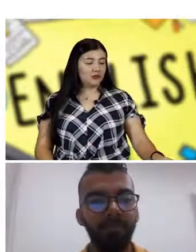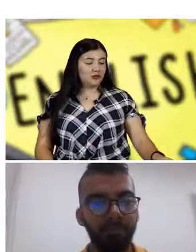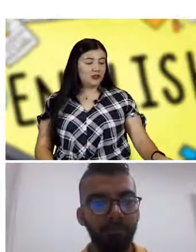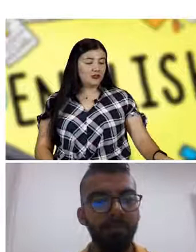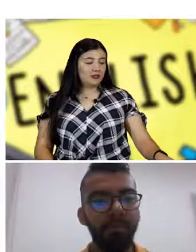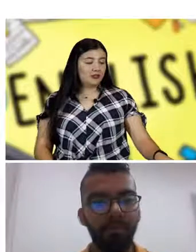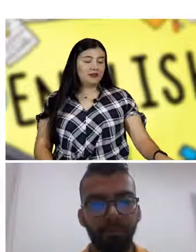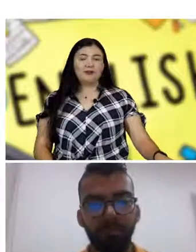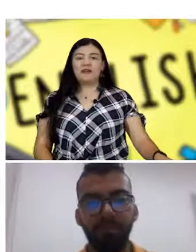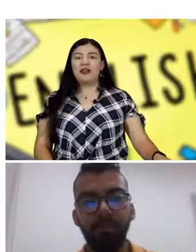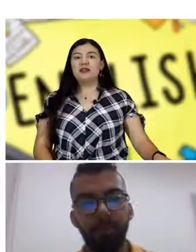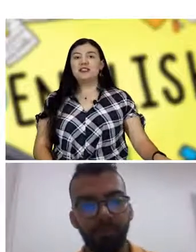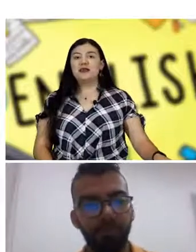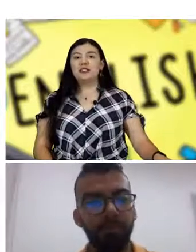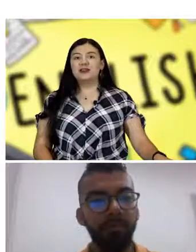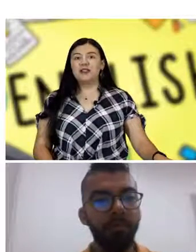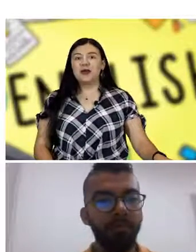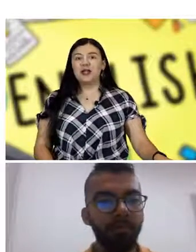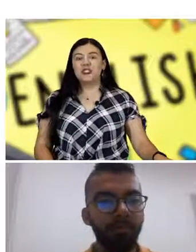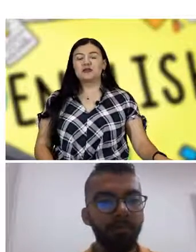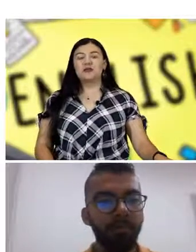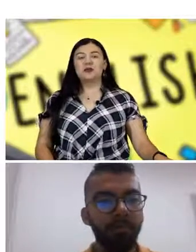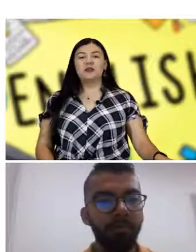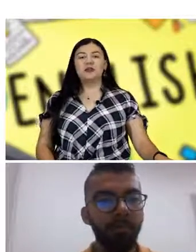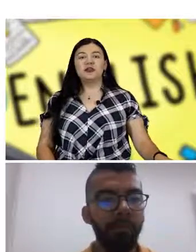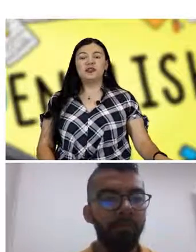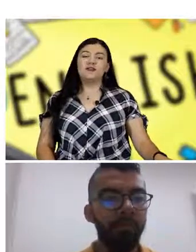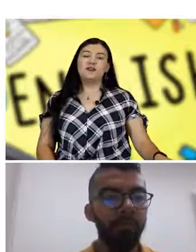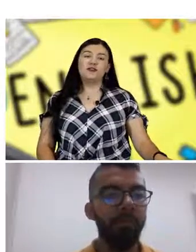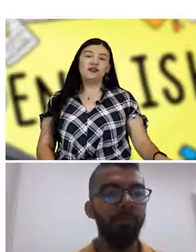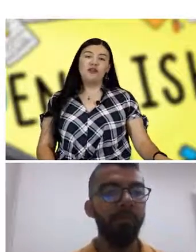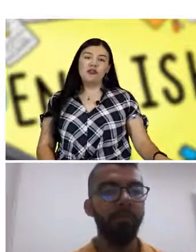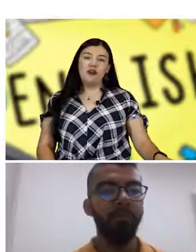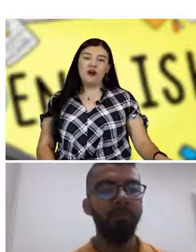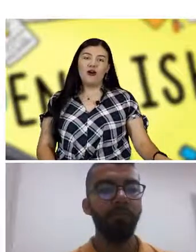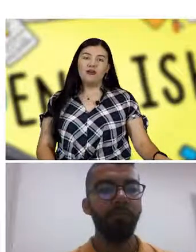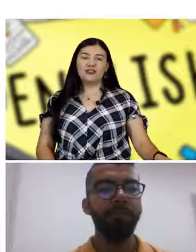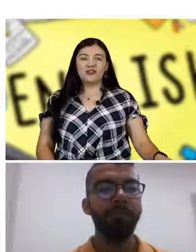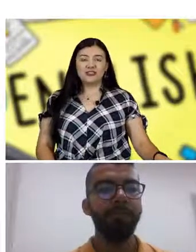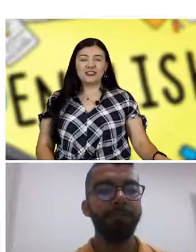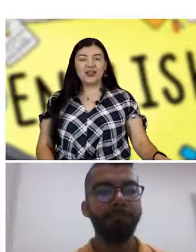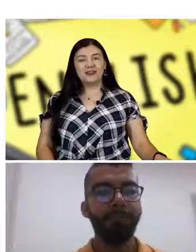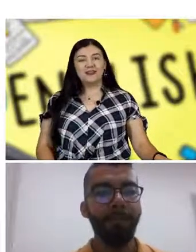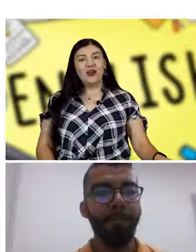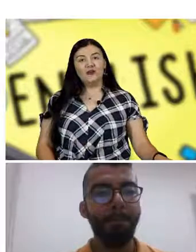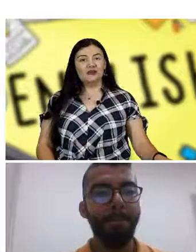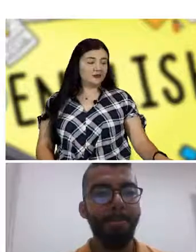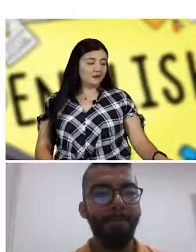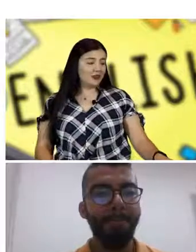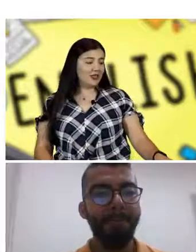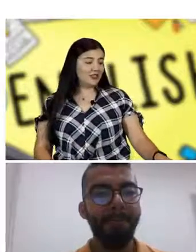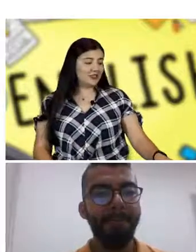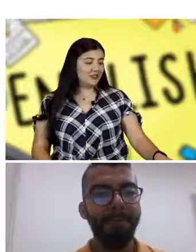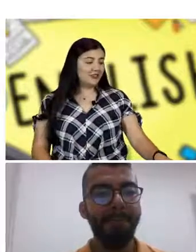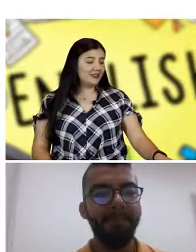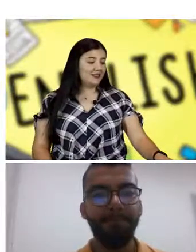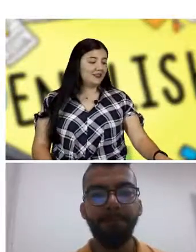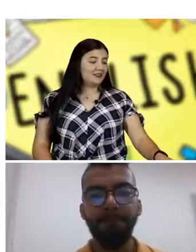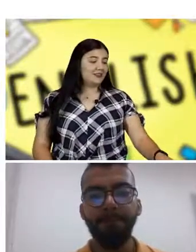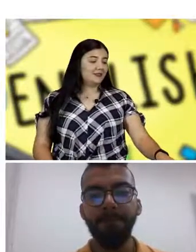nose. Very similar to Spanish. Remember, if you don't know, so you say nose,